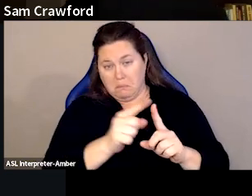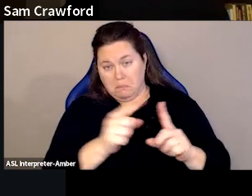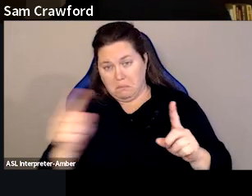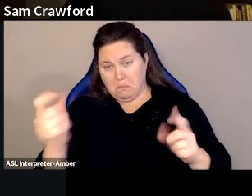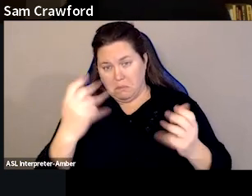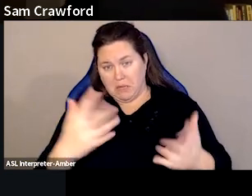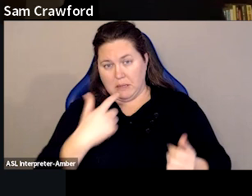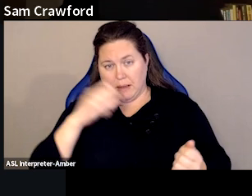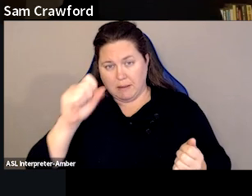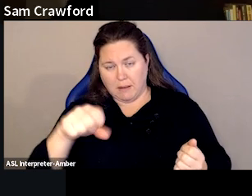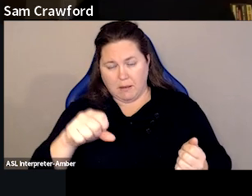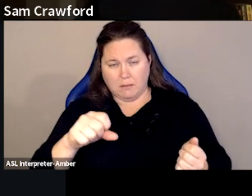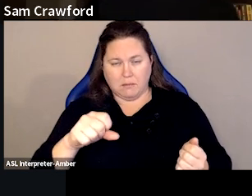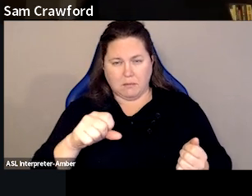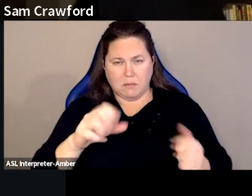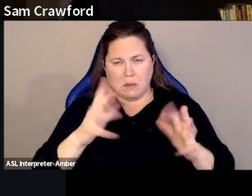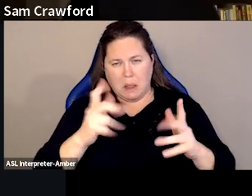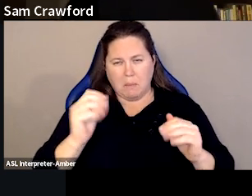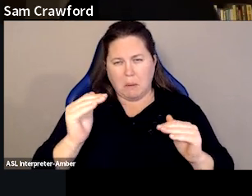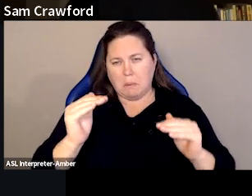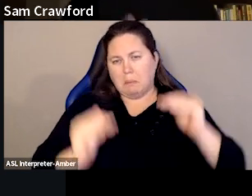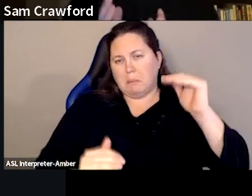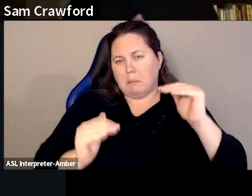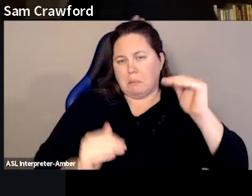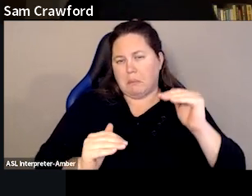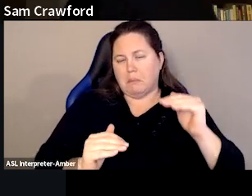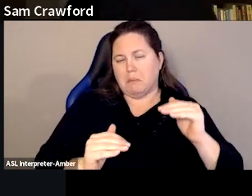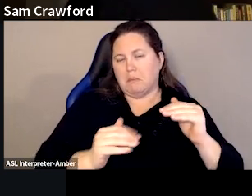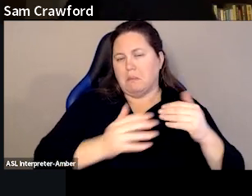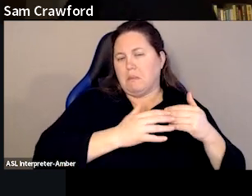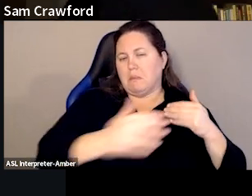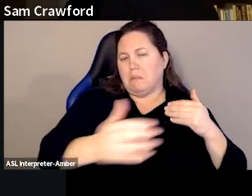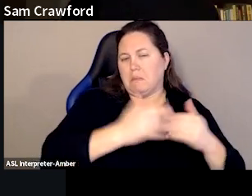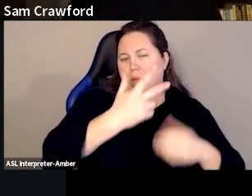Okay, it's slightly more weighted to within the last 3 years, but there's still about